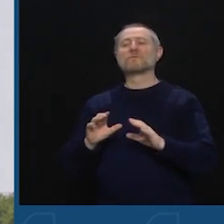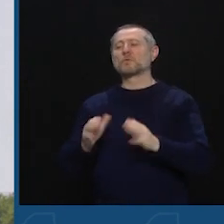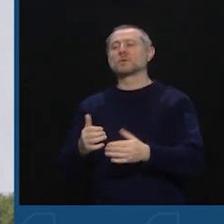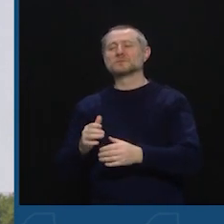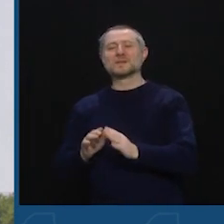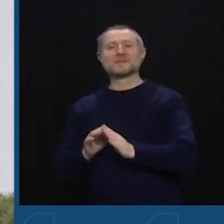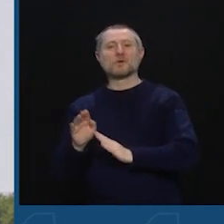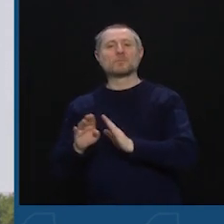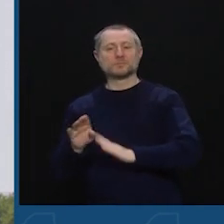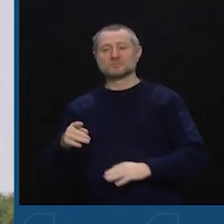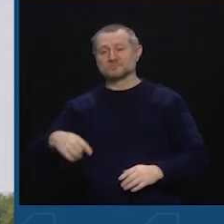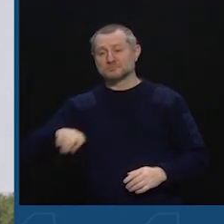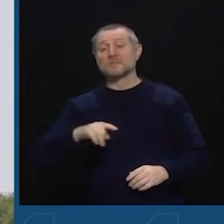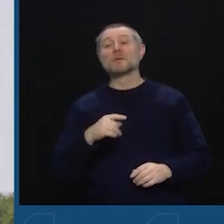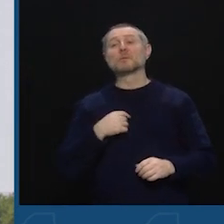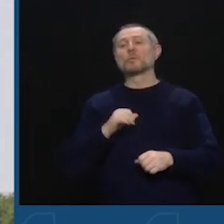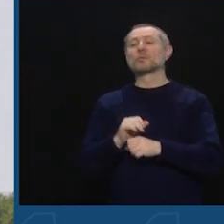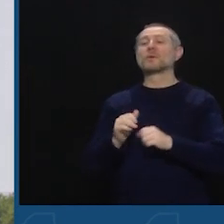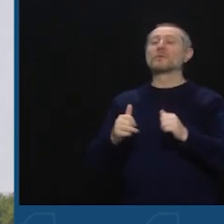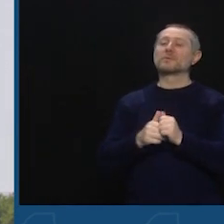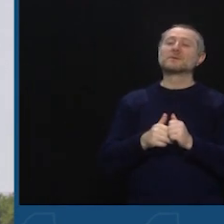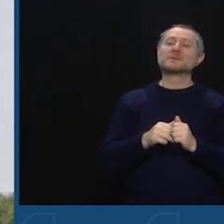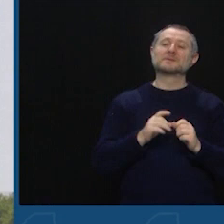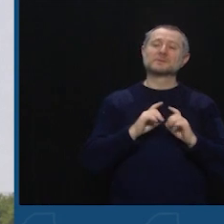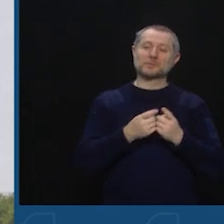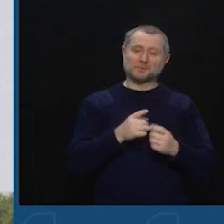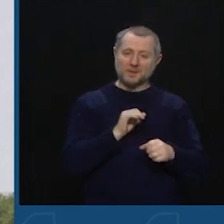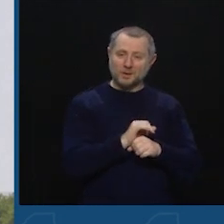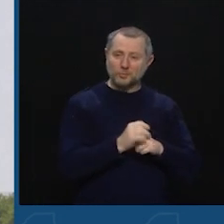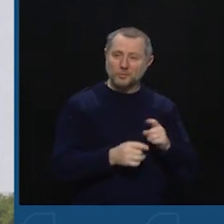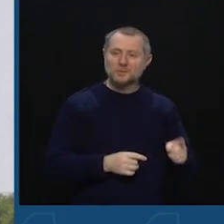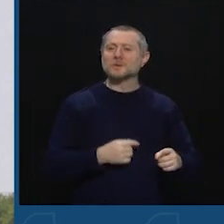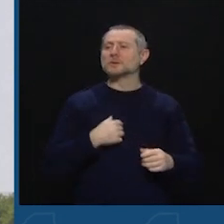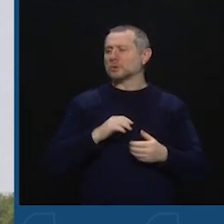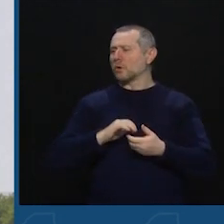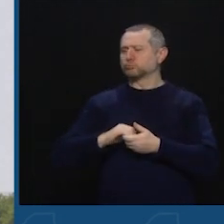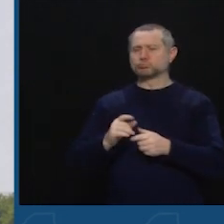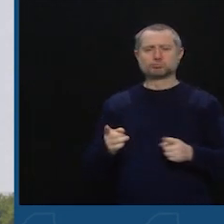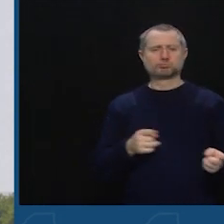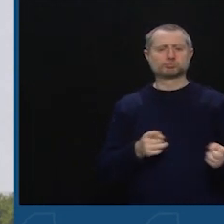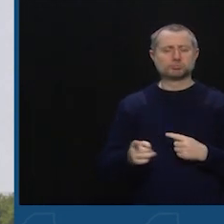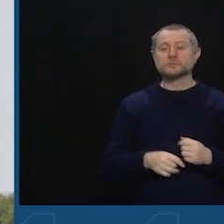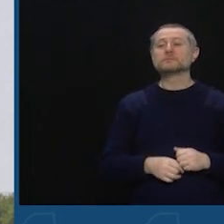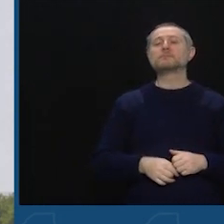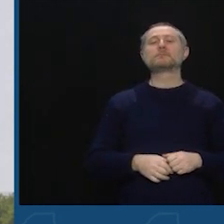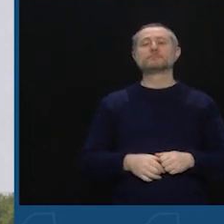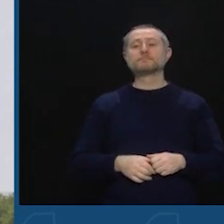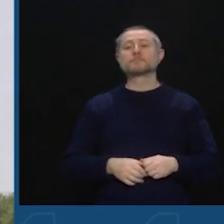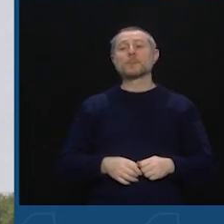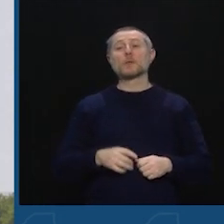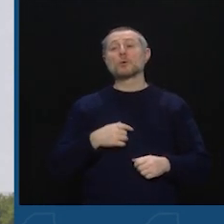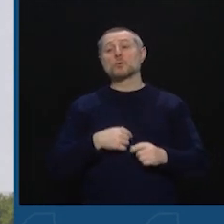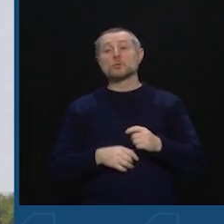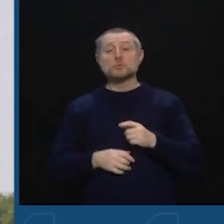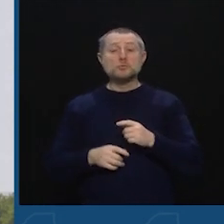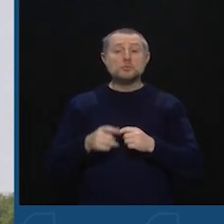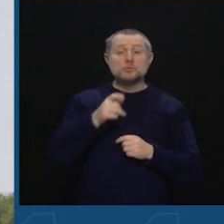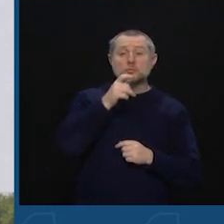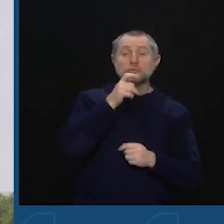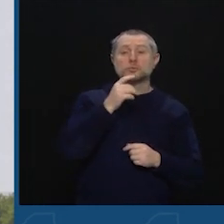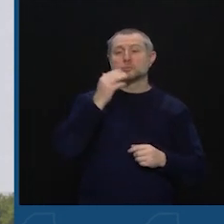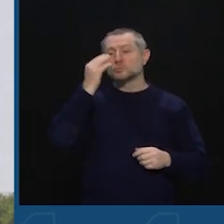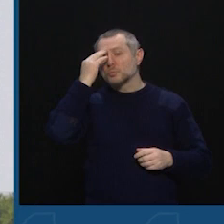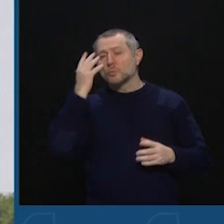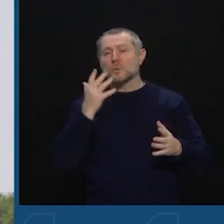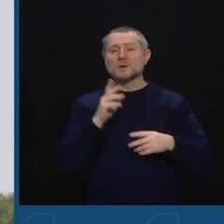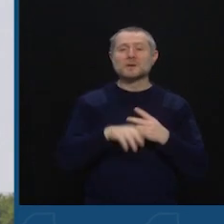working closely with the Department of Labor. We're going to continue that synergy. But who knows best what skills need to be trained, what the employers are